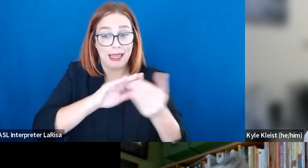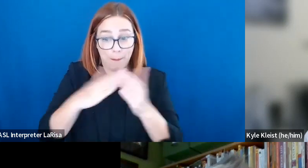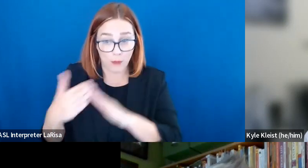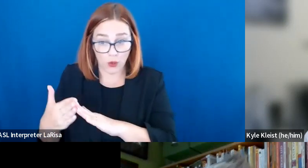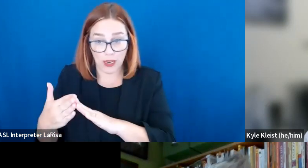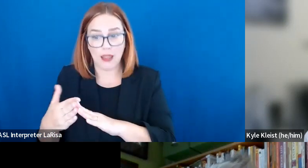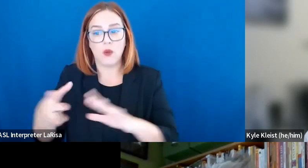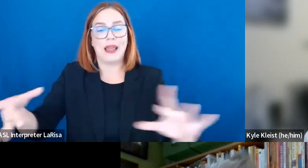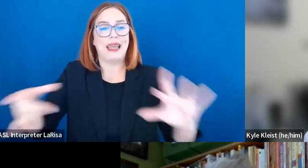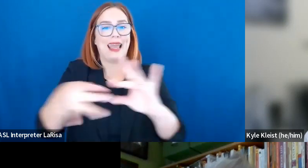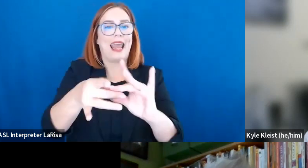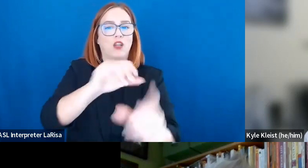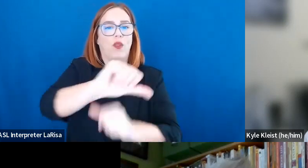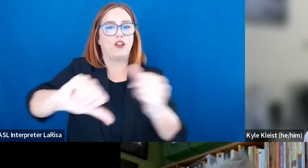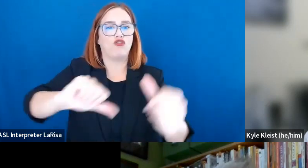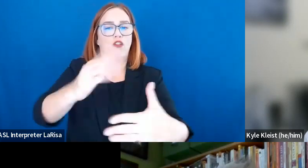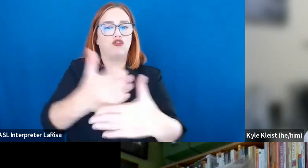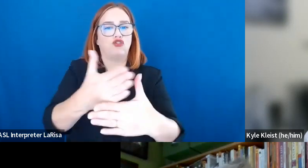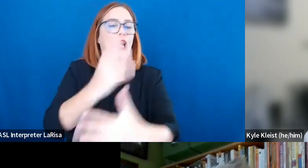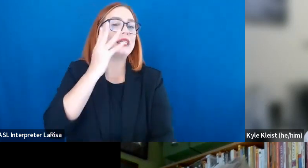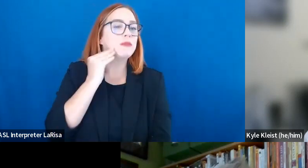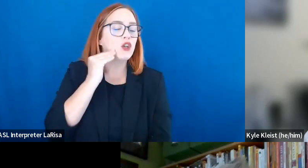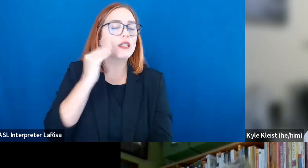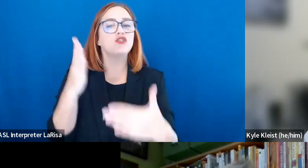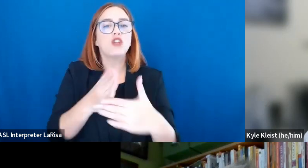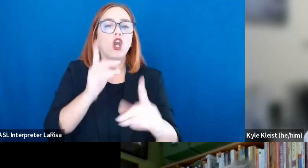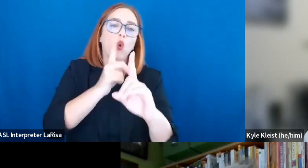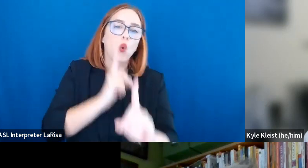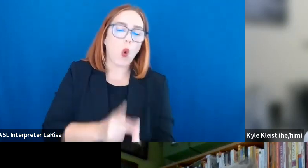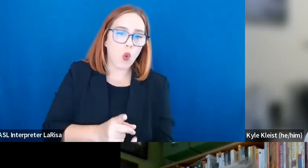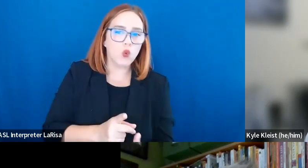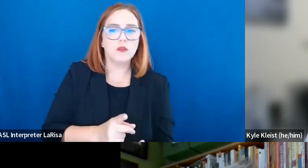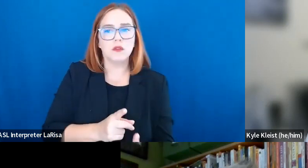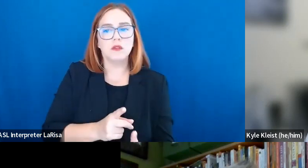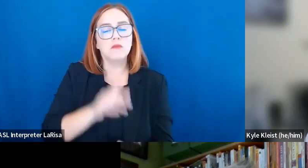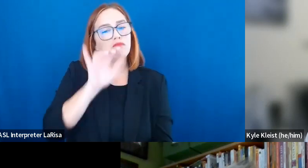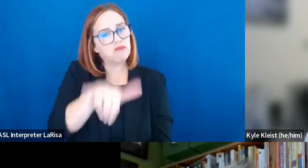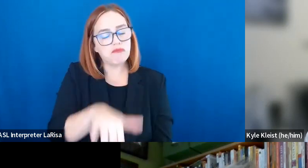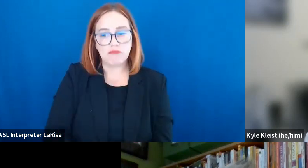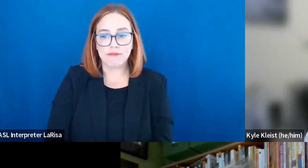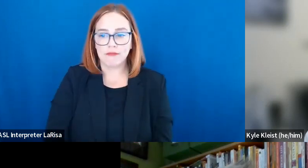experiences or shared goals and aspirations. That's beautiful. Thank you.